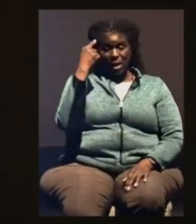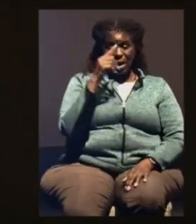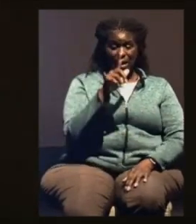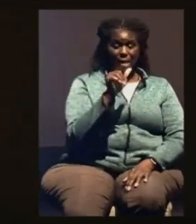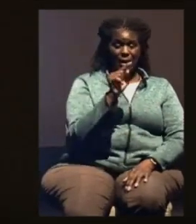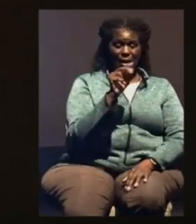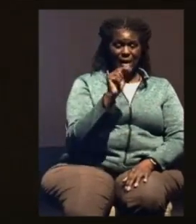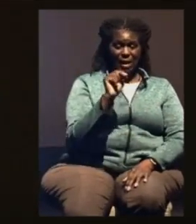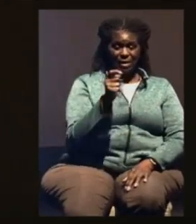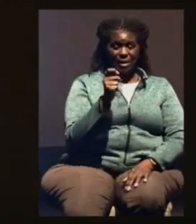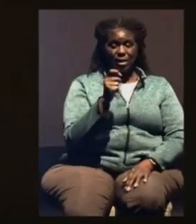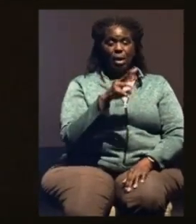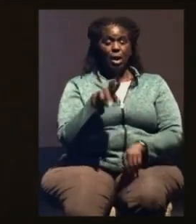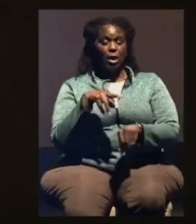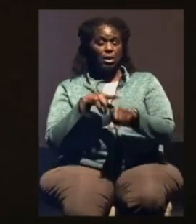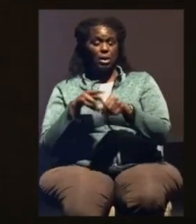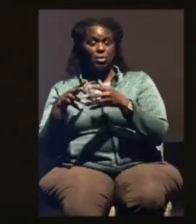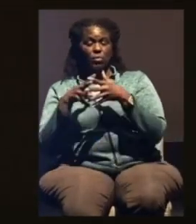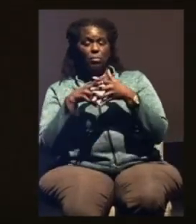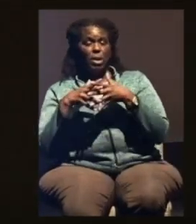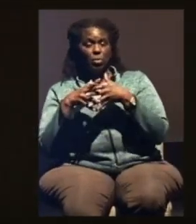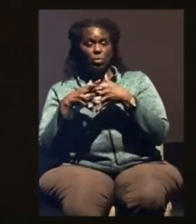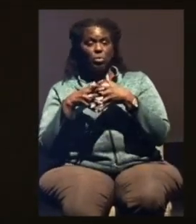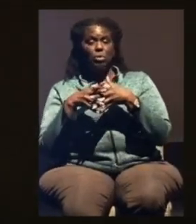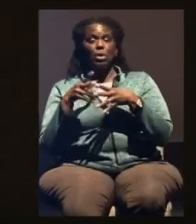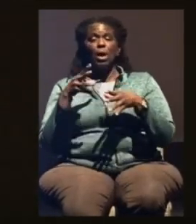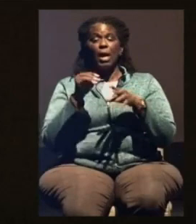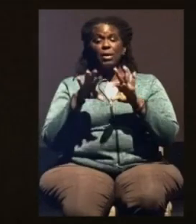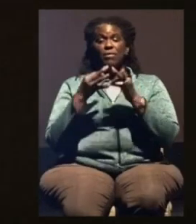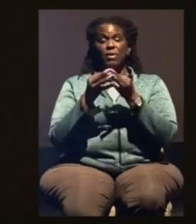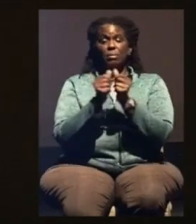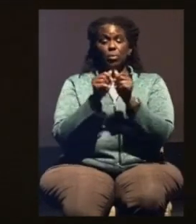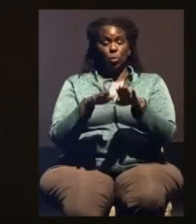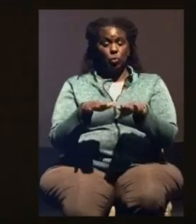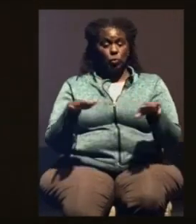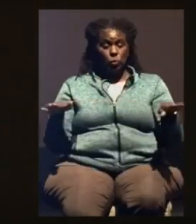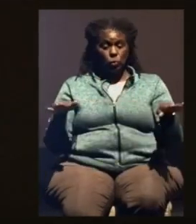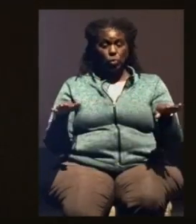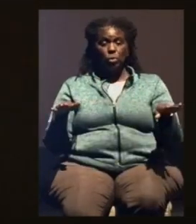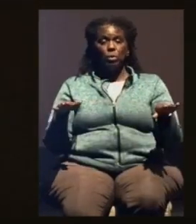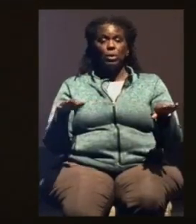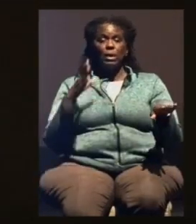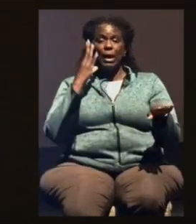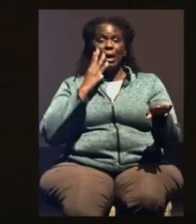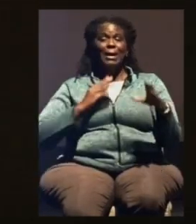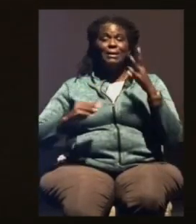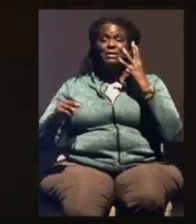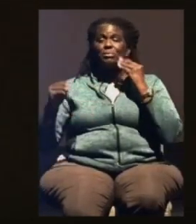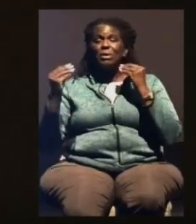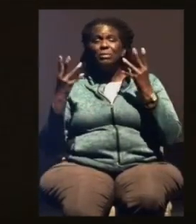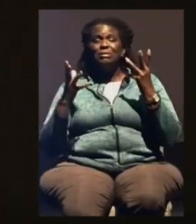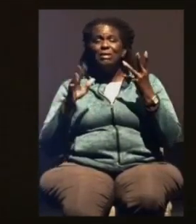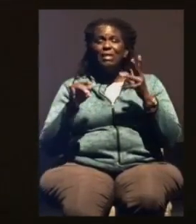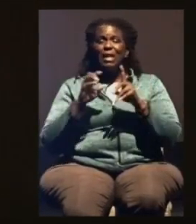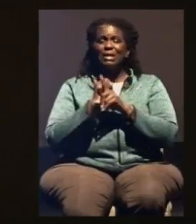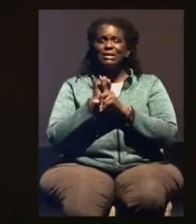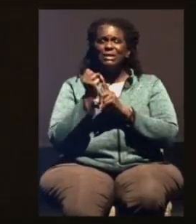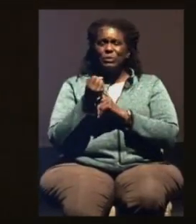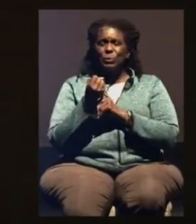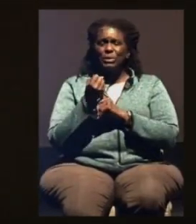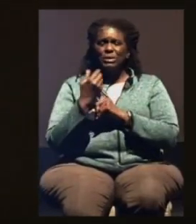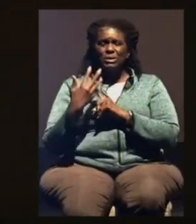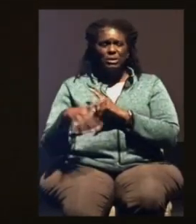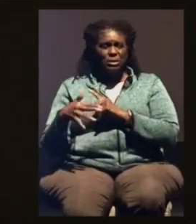and Native American populations, as well as families with children, experience these conditions